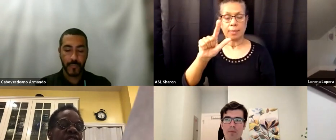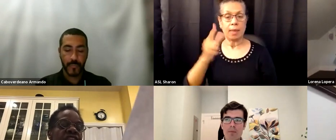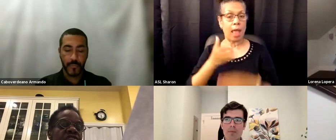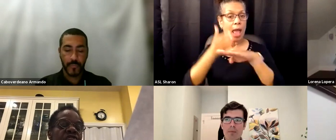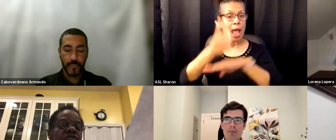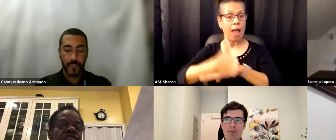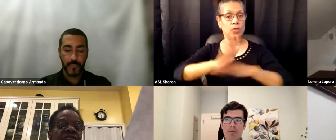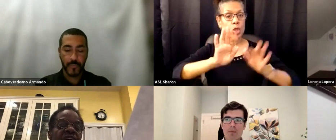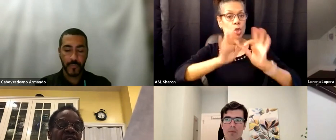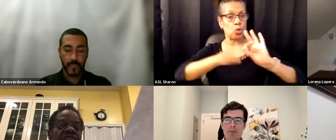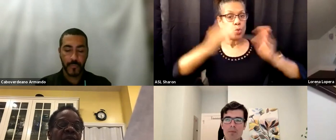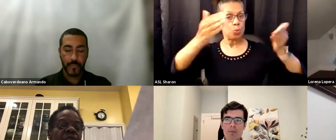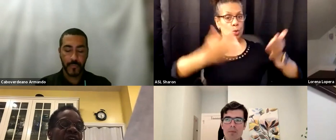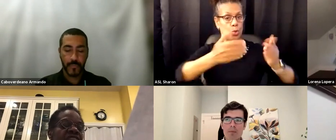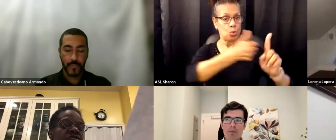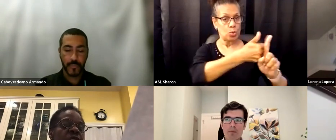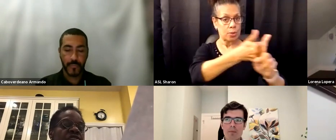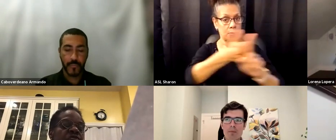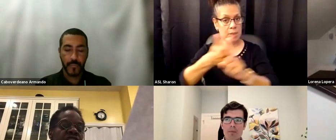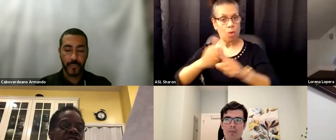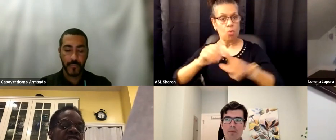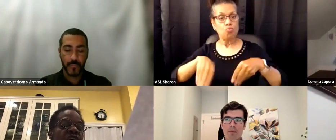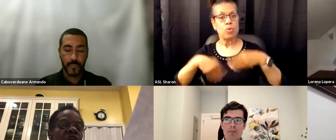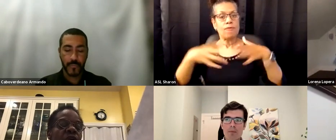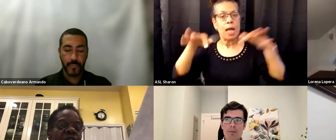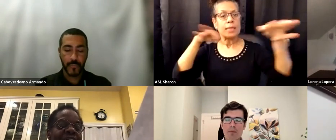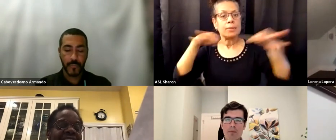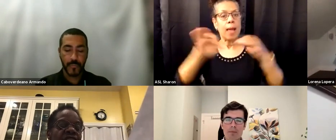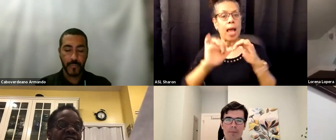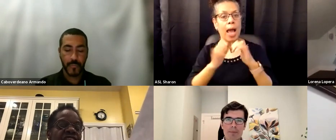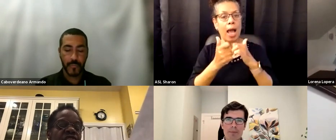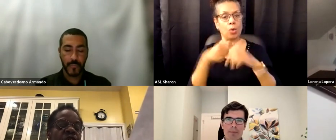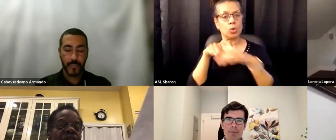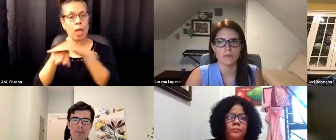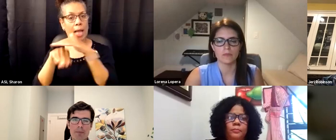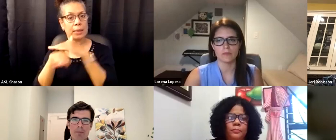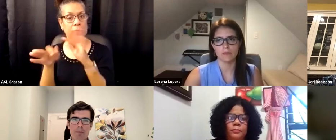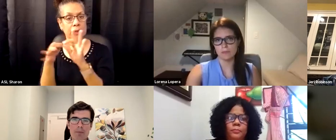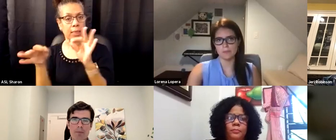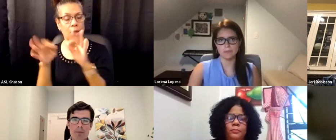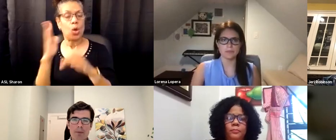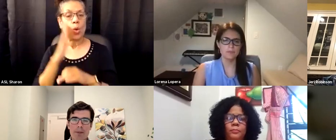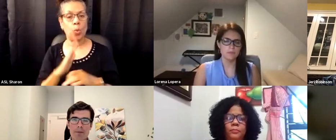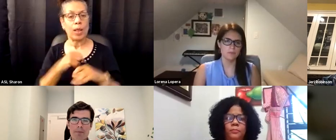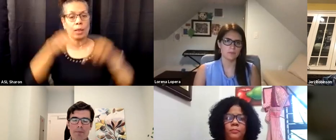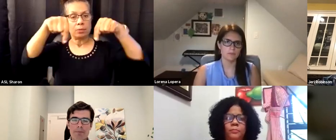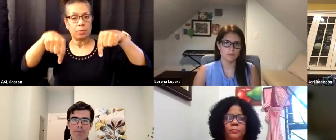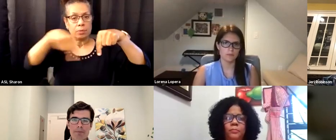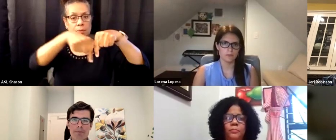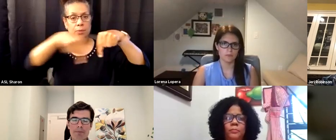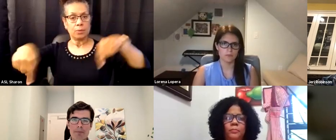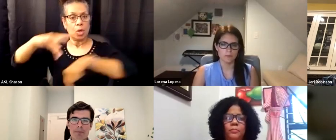interpreters introduce themselves and provide zoom instructions we will activate the interpretation icon the